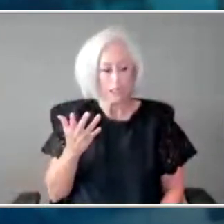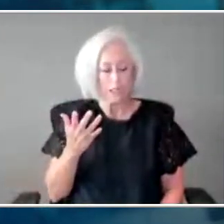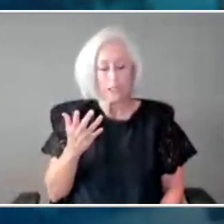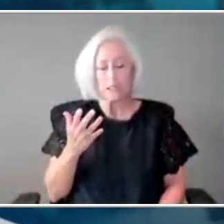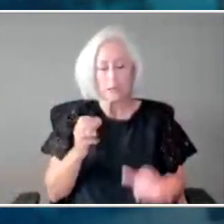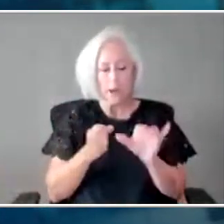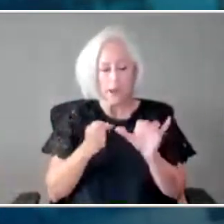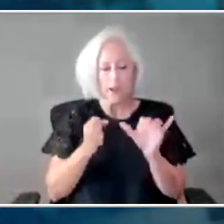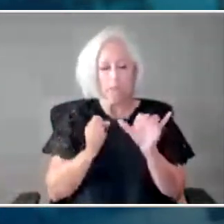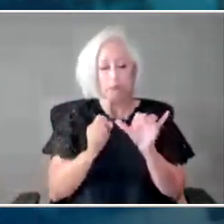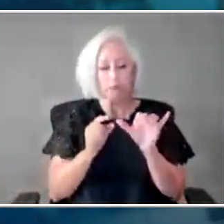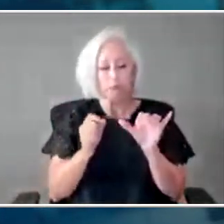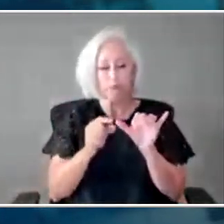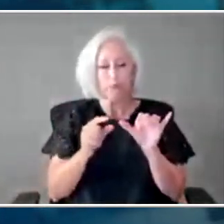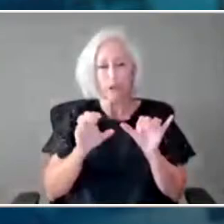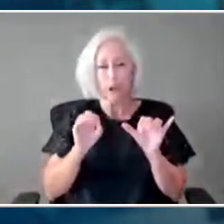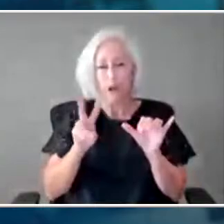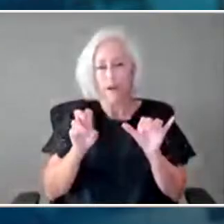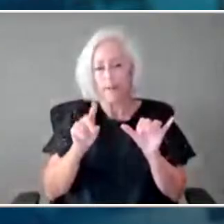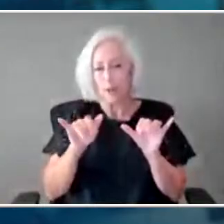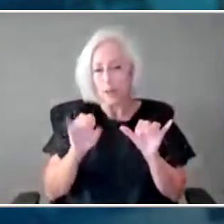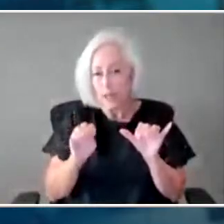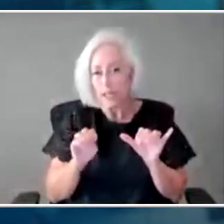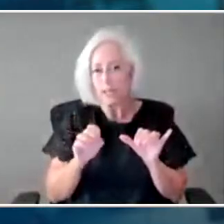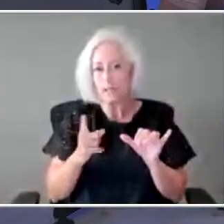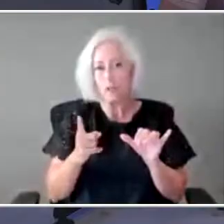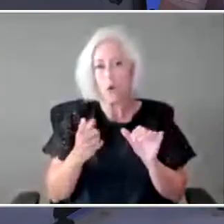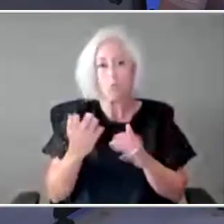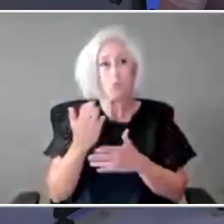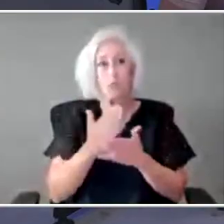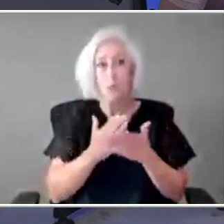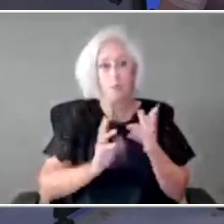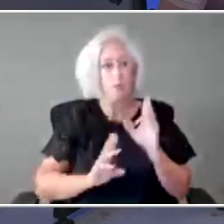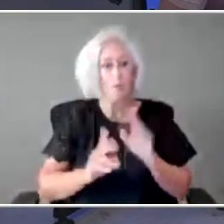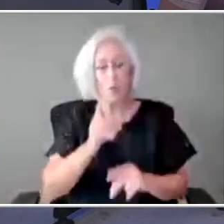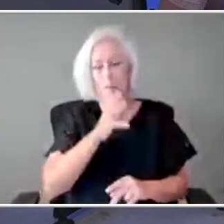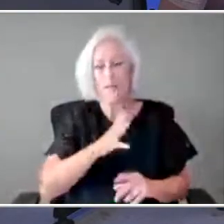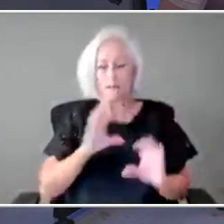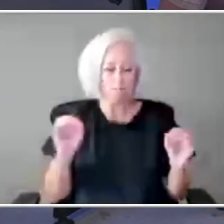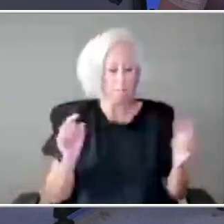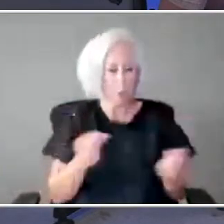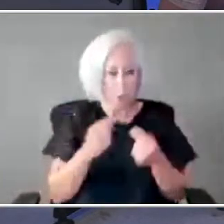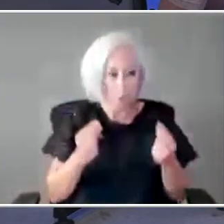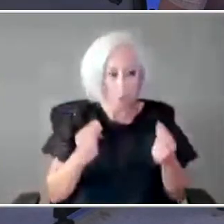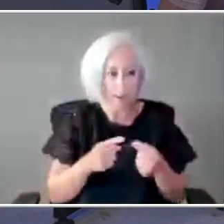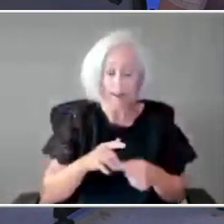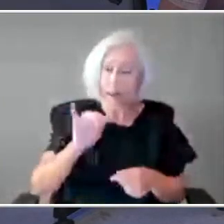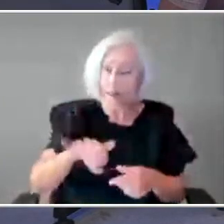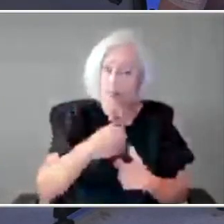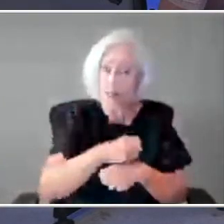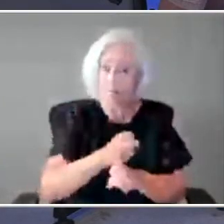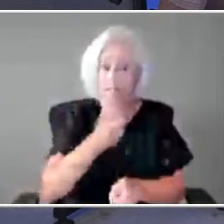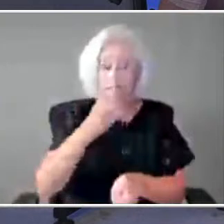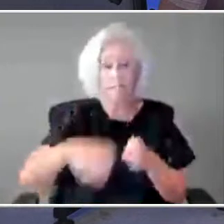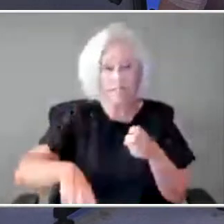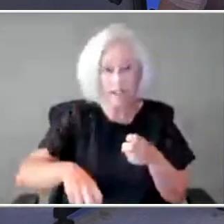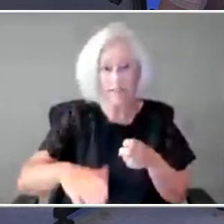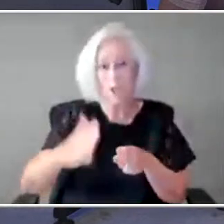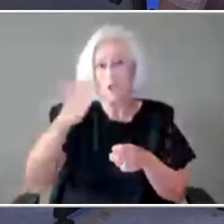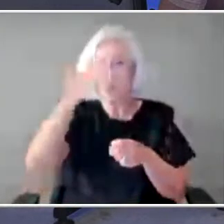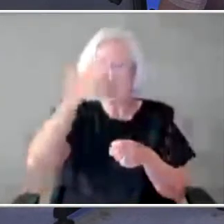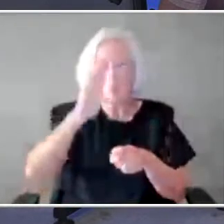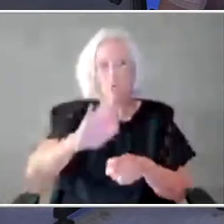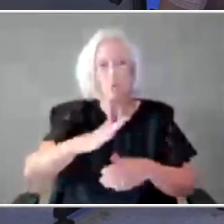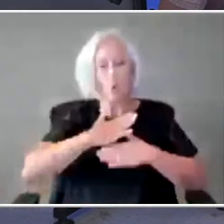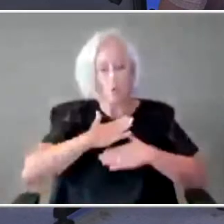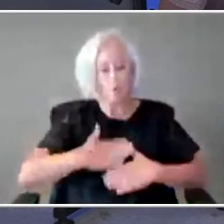really don't get any pain, even if a mass has grown quite large. Makes it tough, which goes back to what Tracey said off the top of the program. Just really know your body and do not be afraid